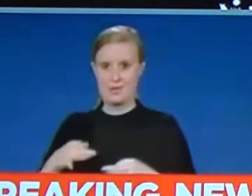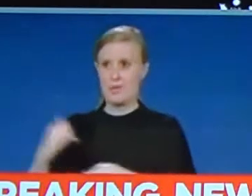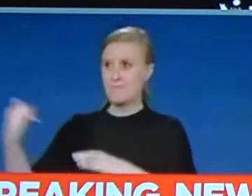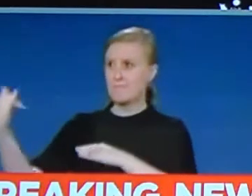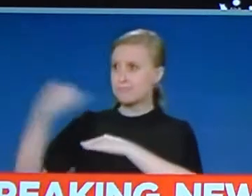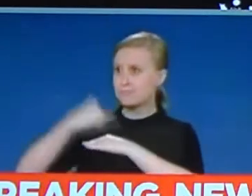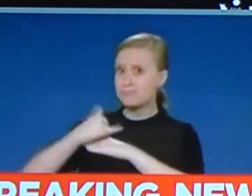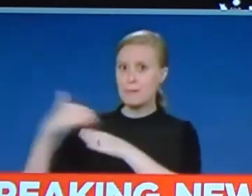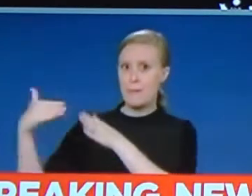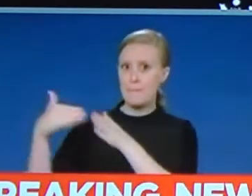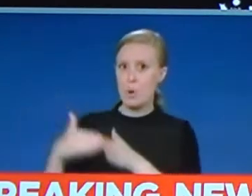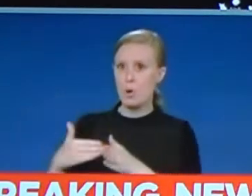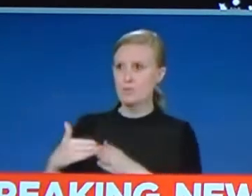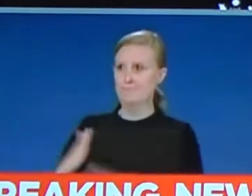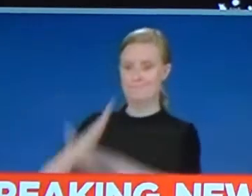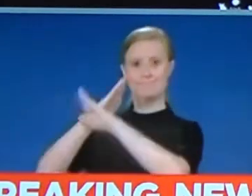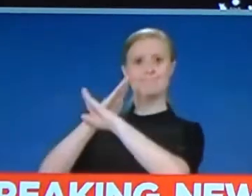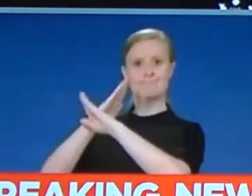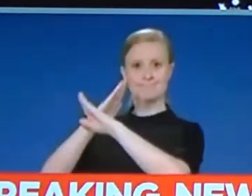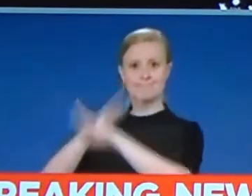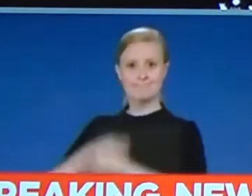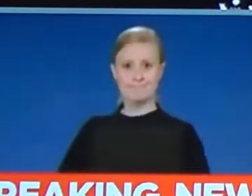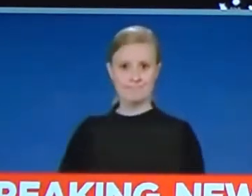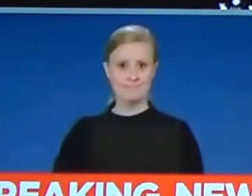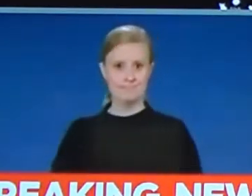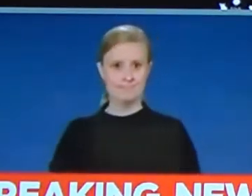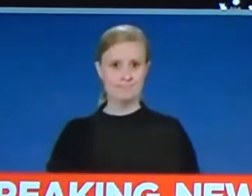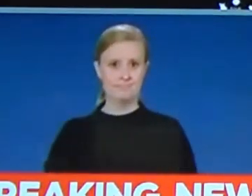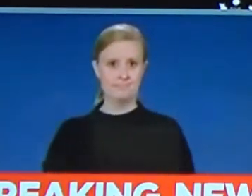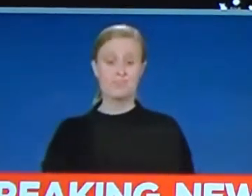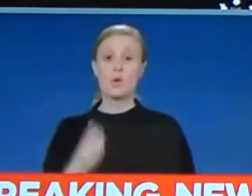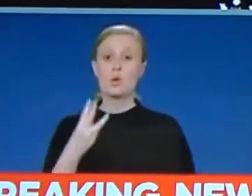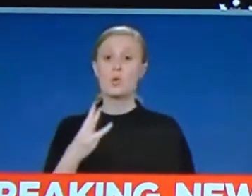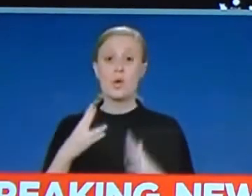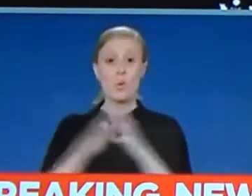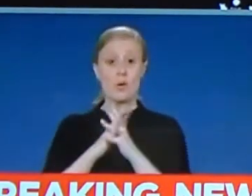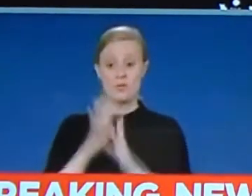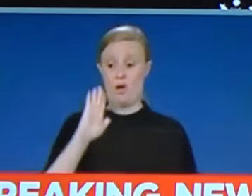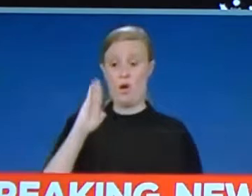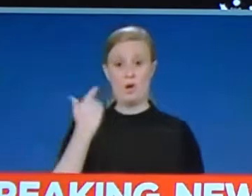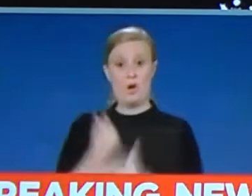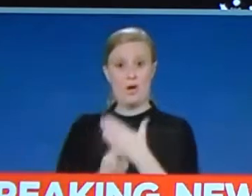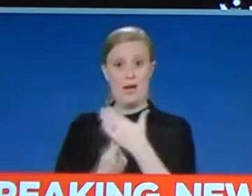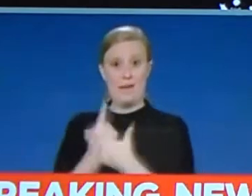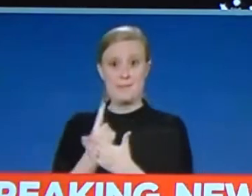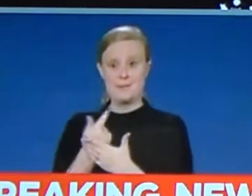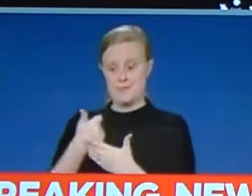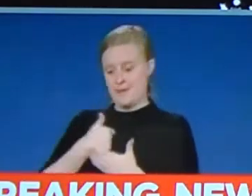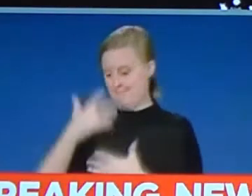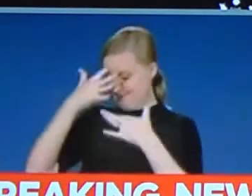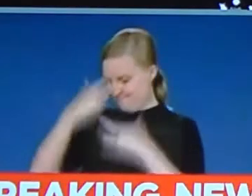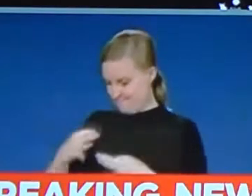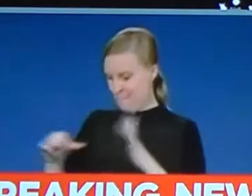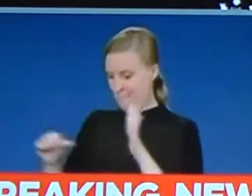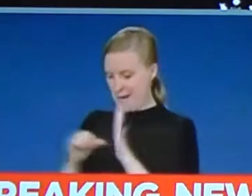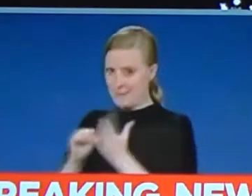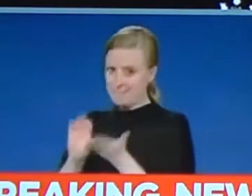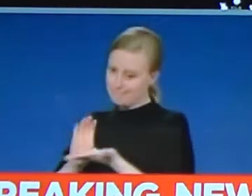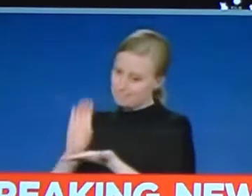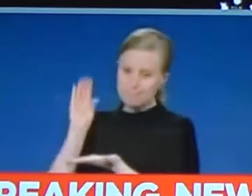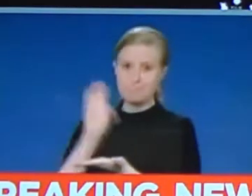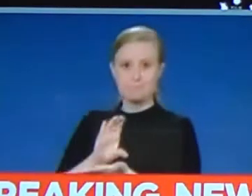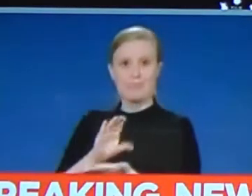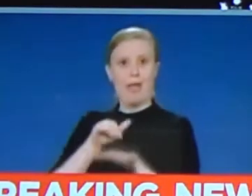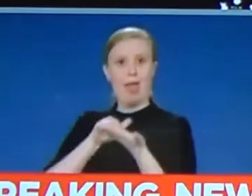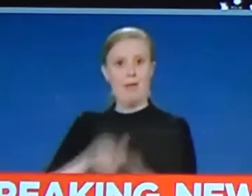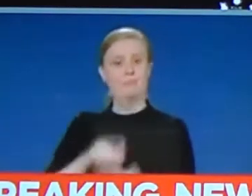announced and implemented. 3 weeks ago, our first economic package was released, and